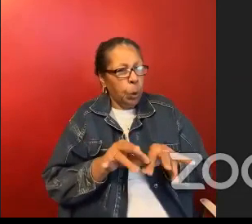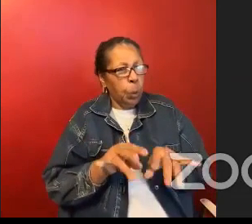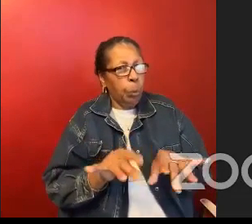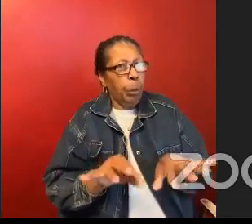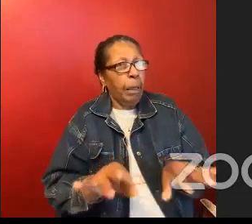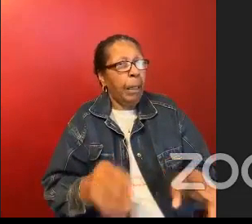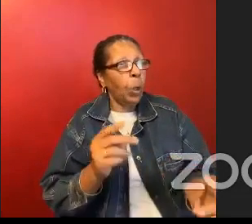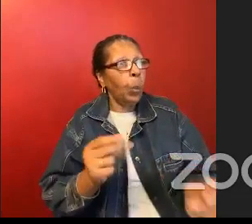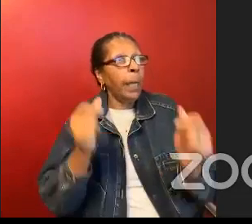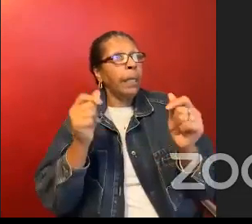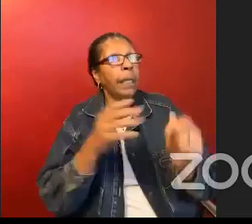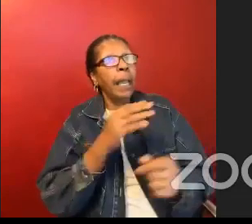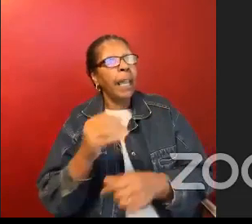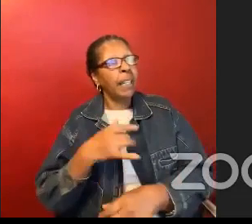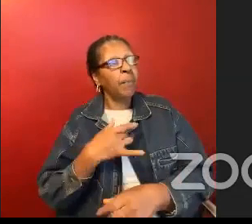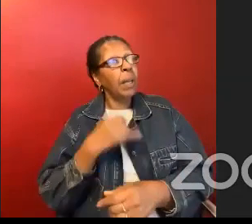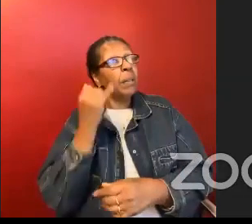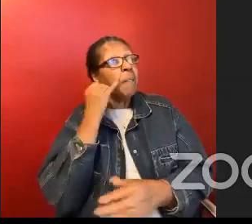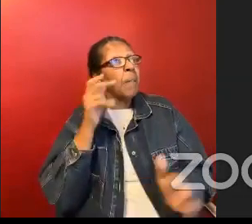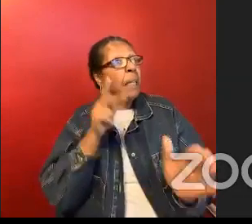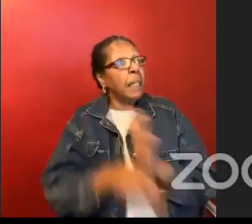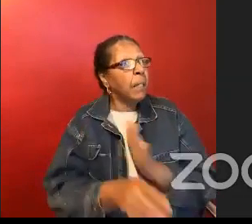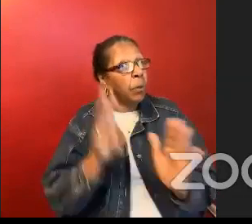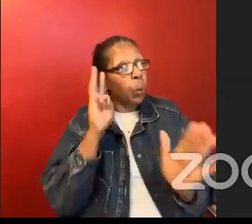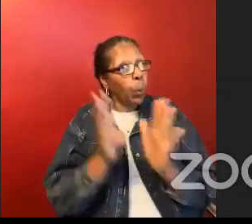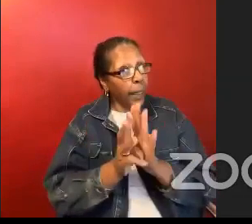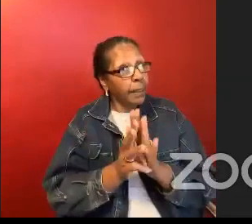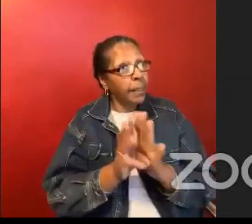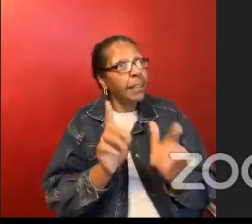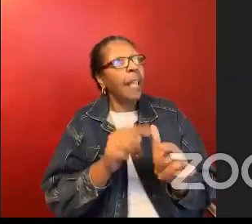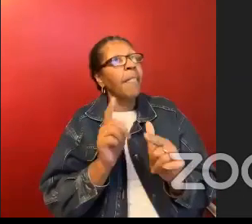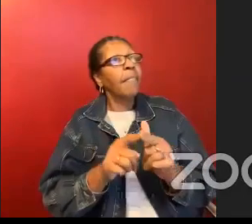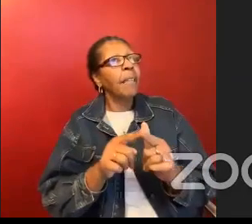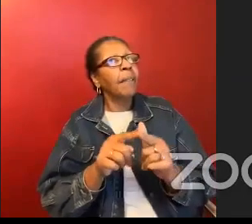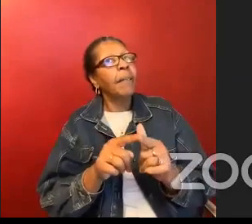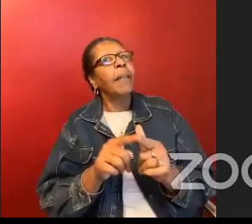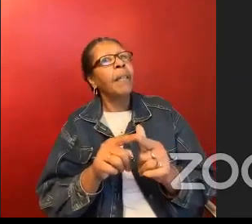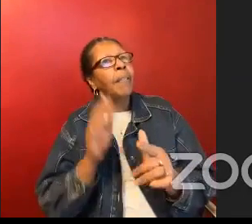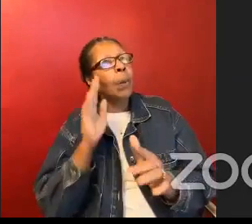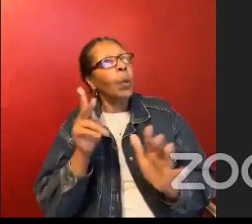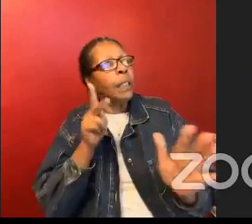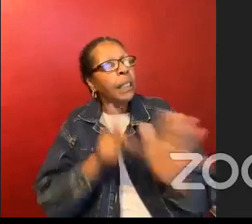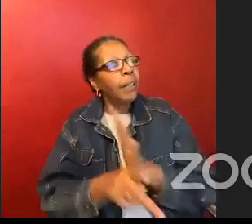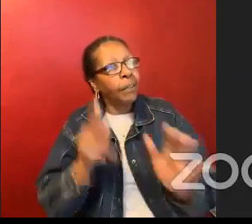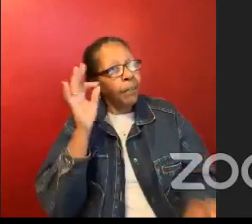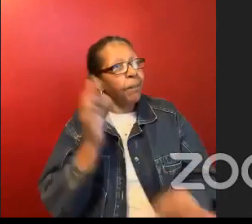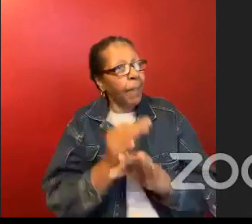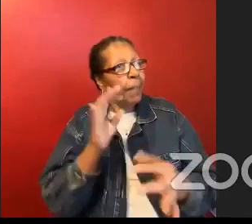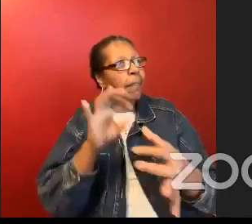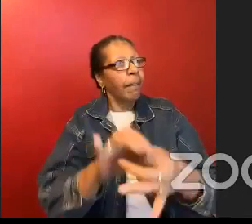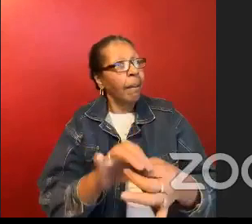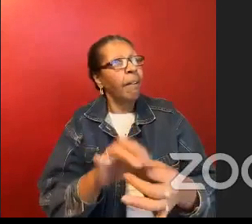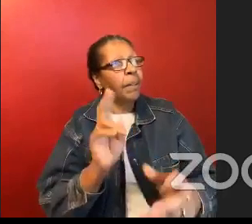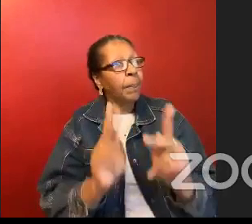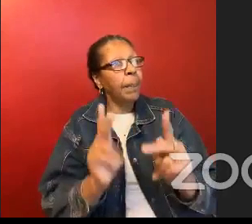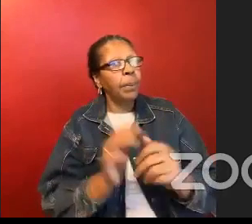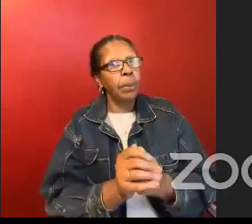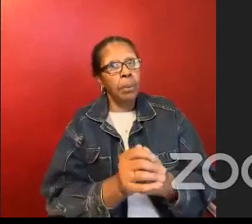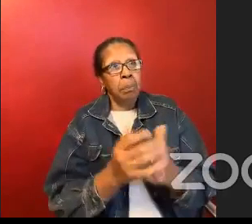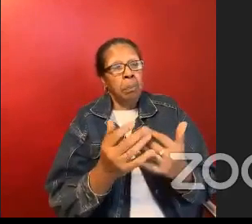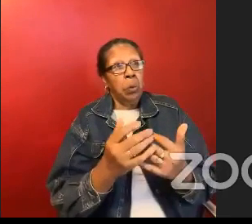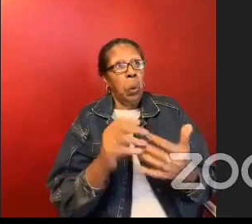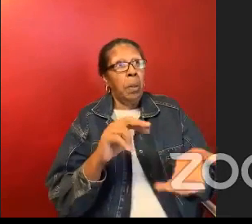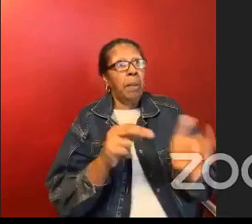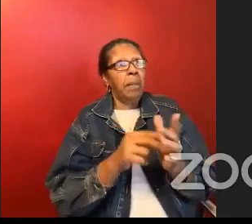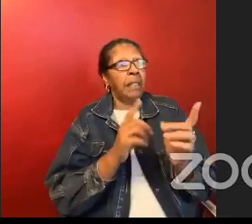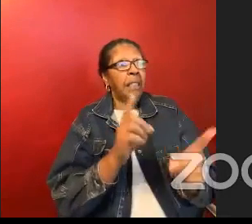these witnesses, they could kill the faith of the people. So they were living in fear of the Jews.